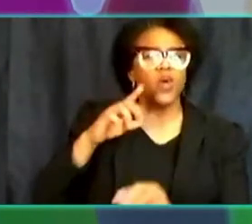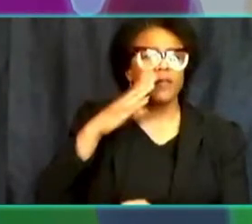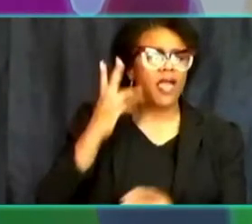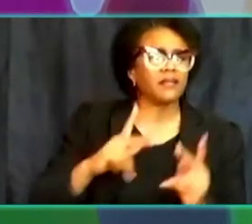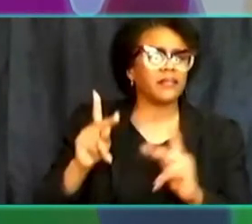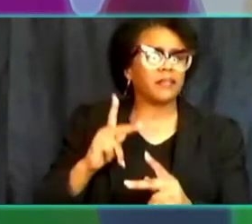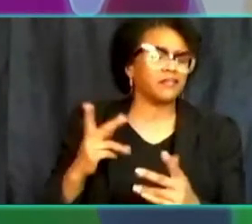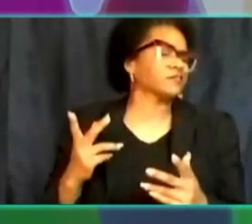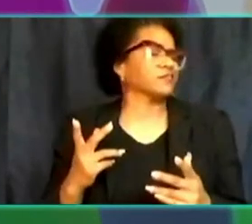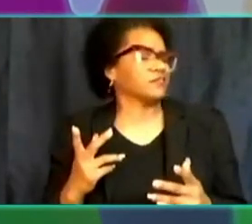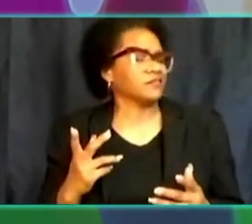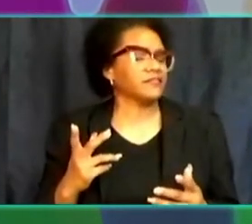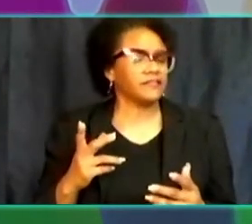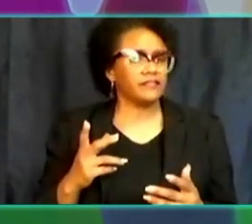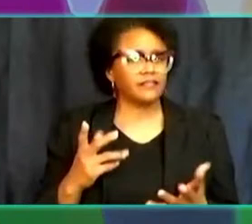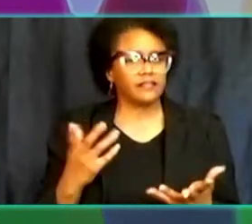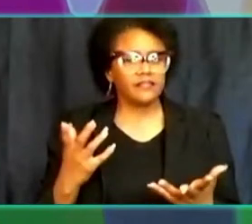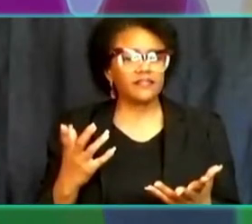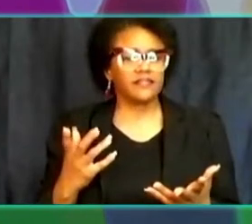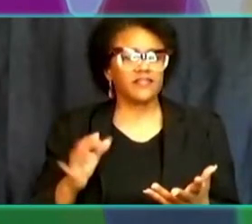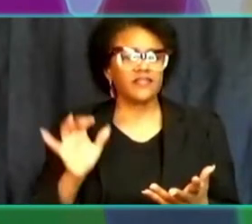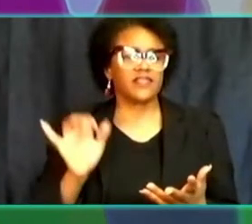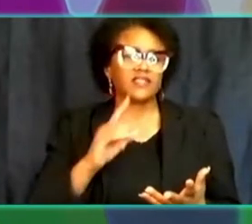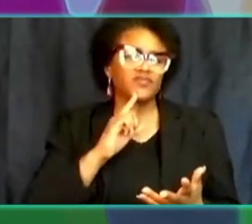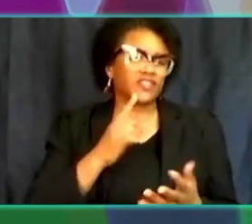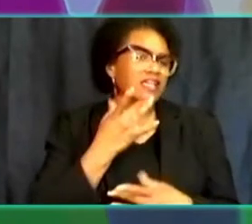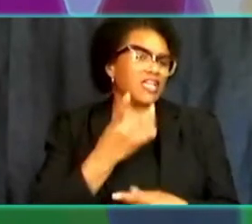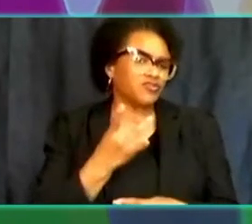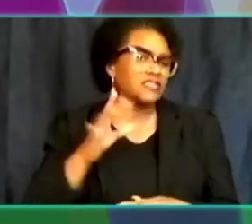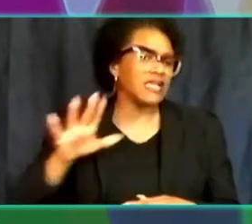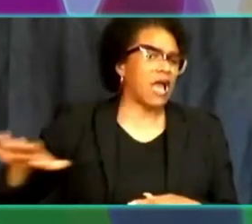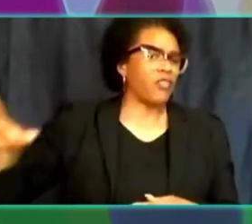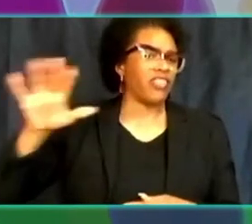sort of answered. It's interesting out there.